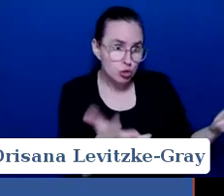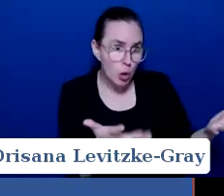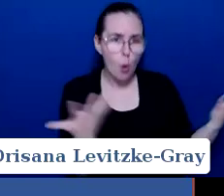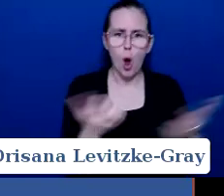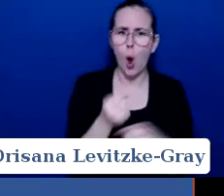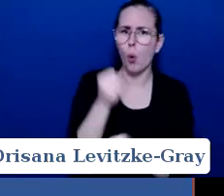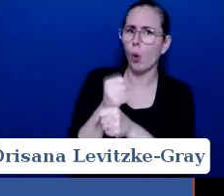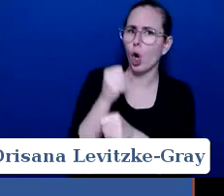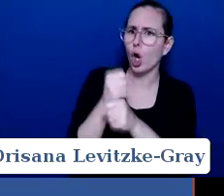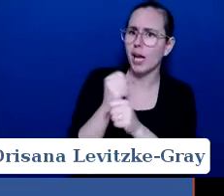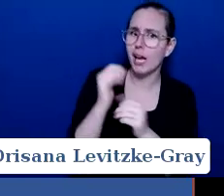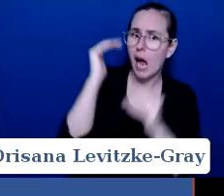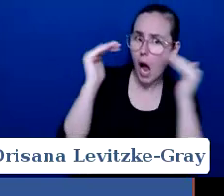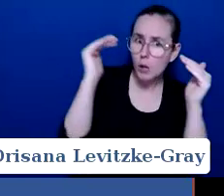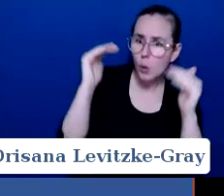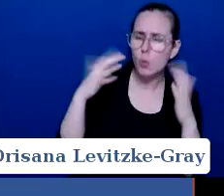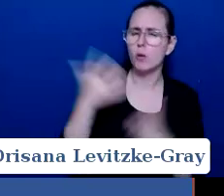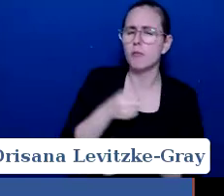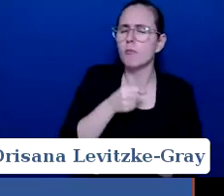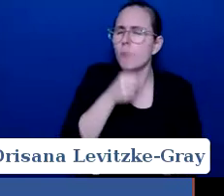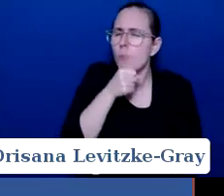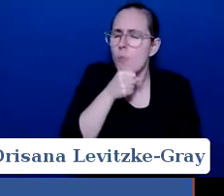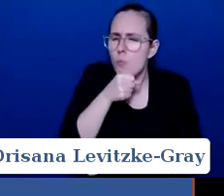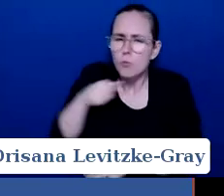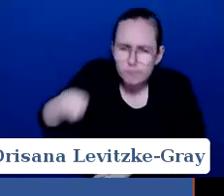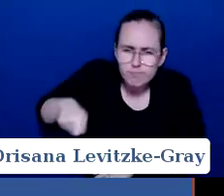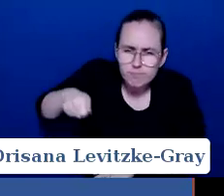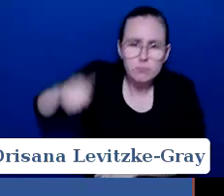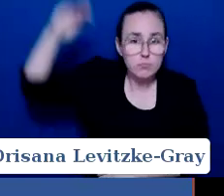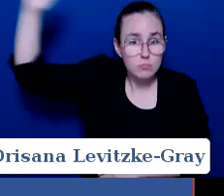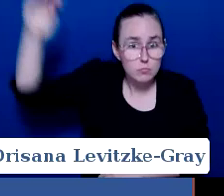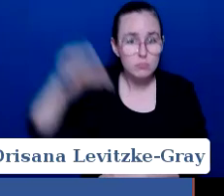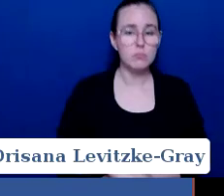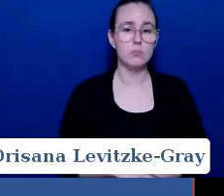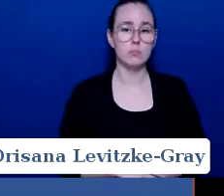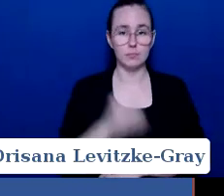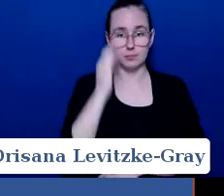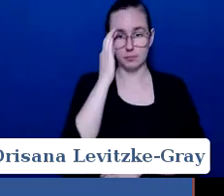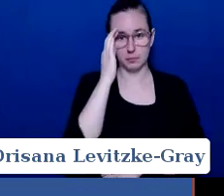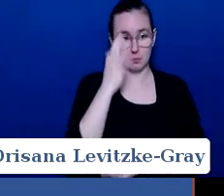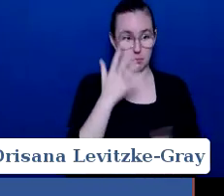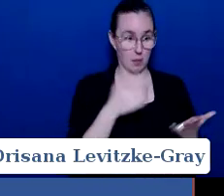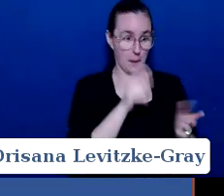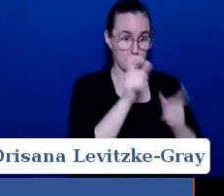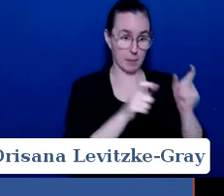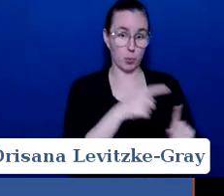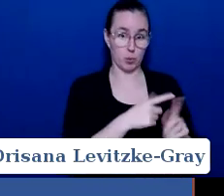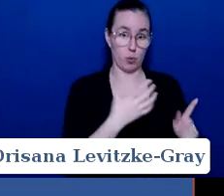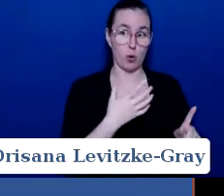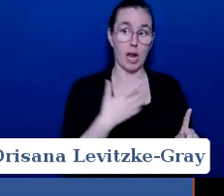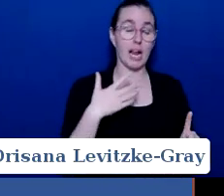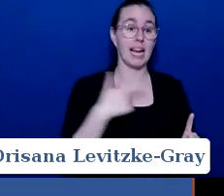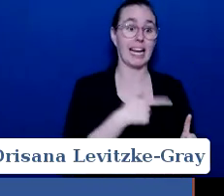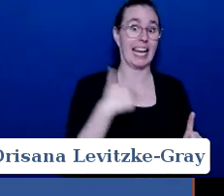want disability-related support to live independently in the community. And we identify those people and their